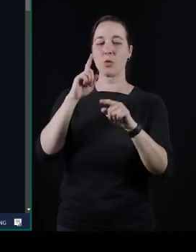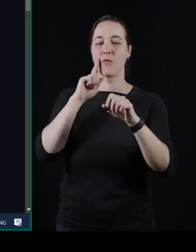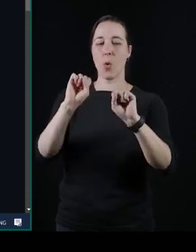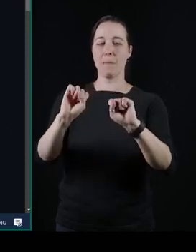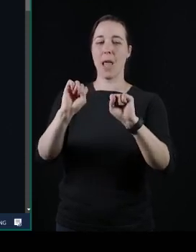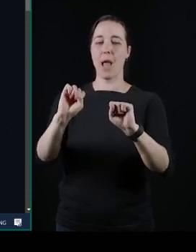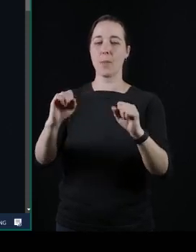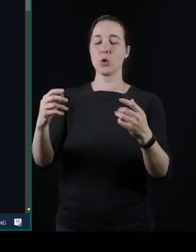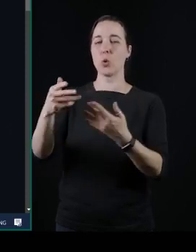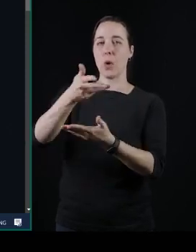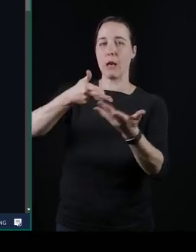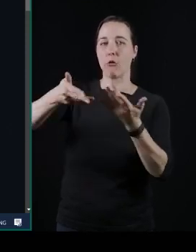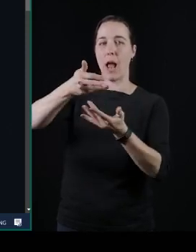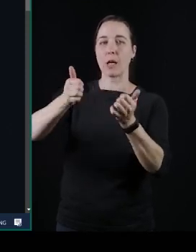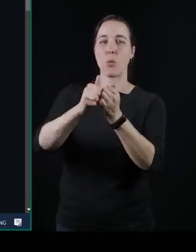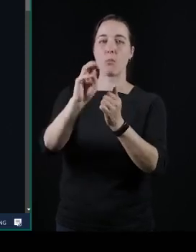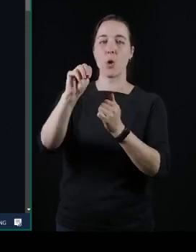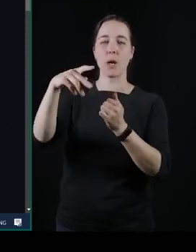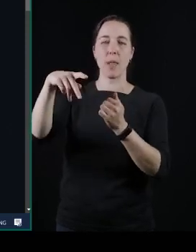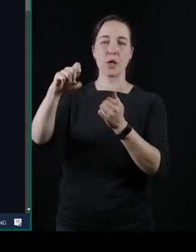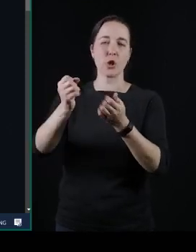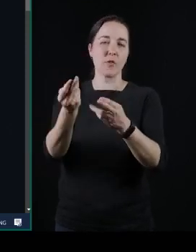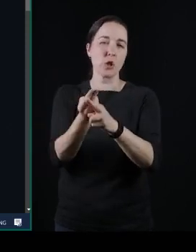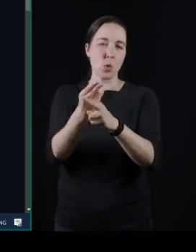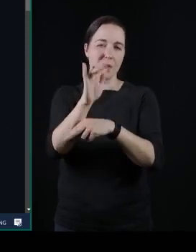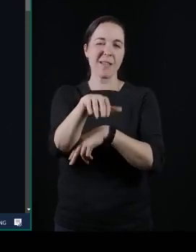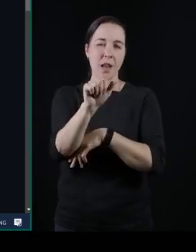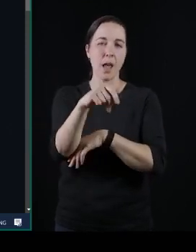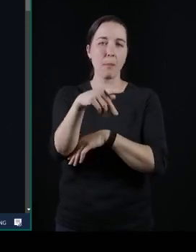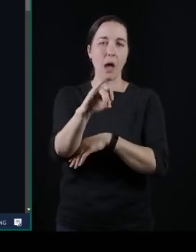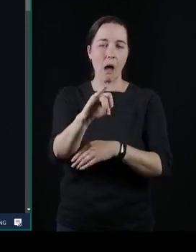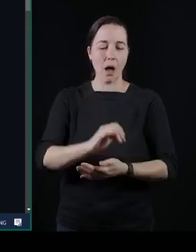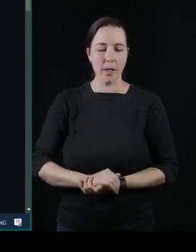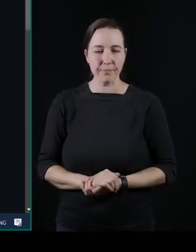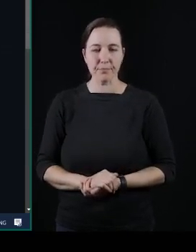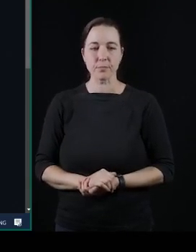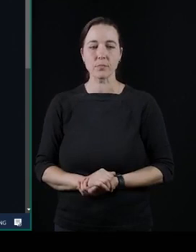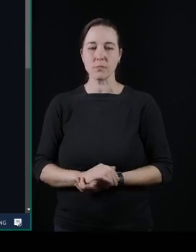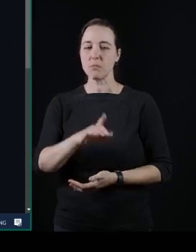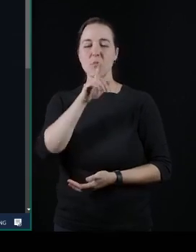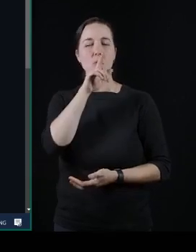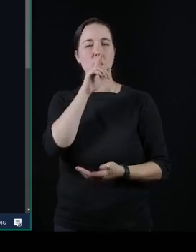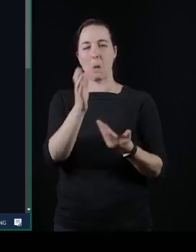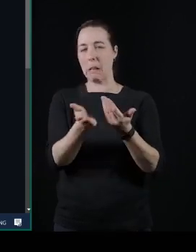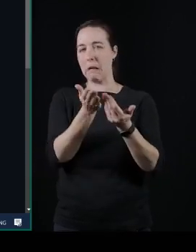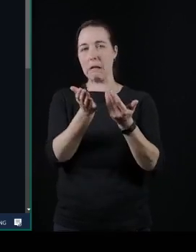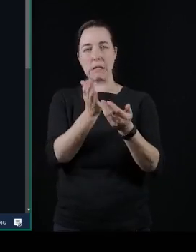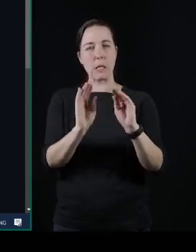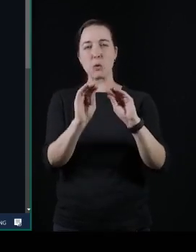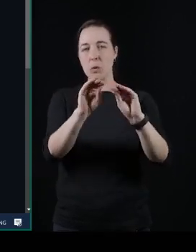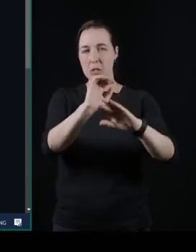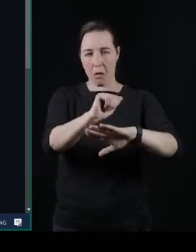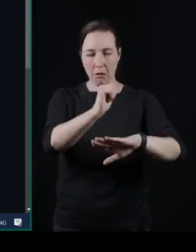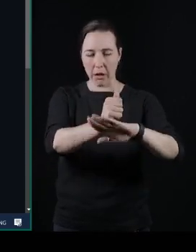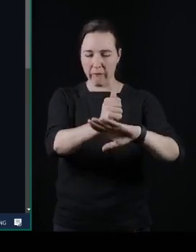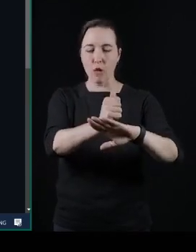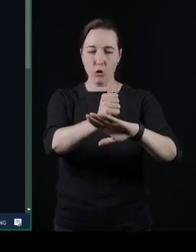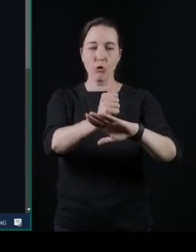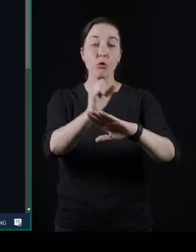to interact with multiplayer servers using the API. It's very, very easy to install and